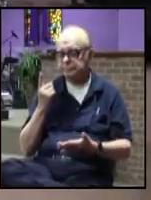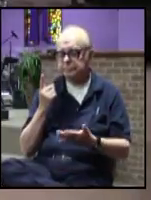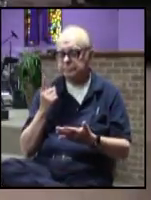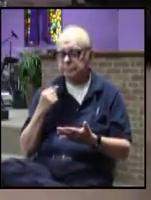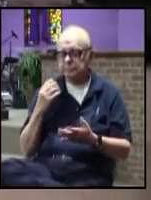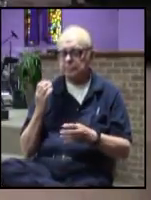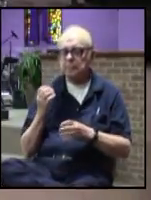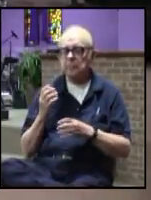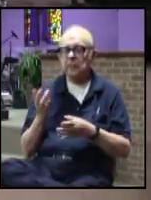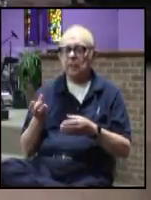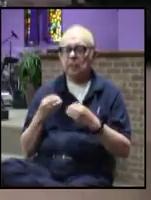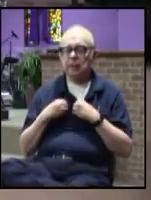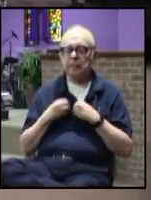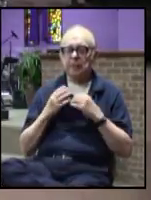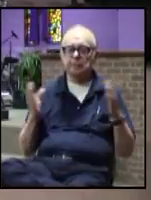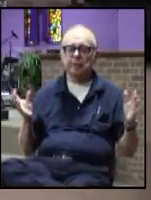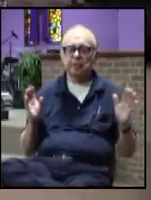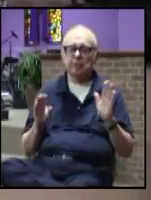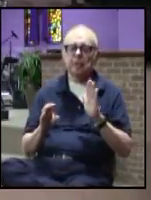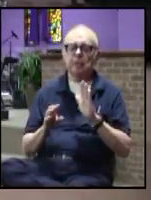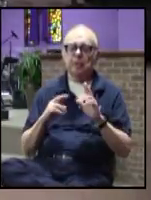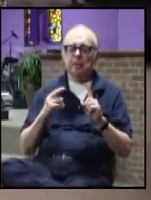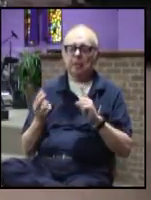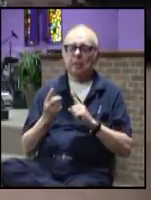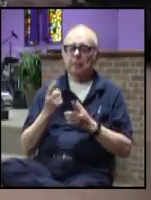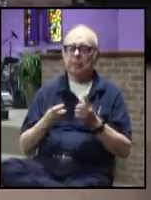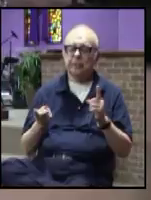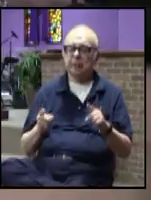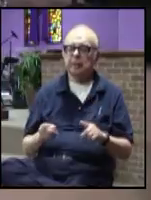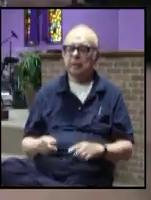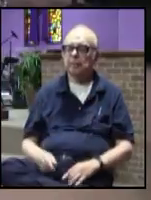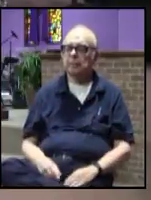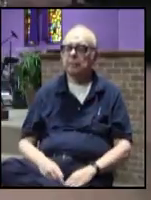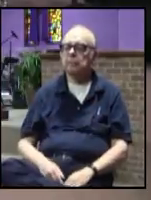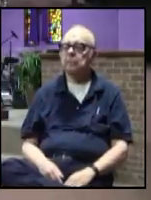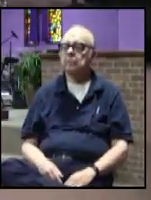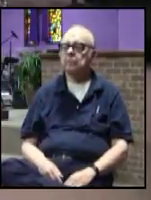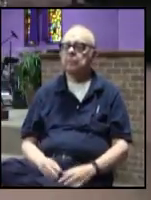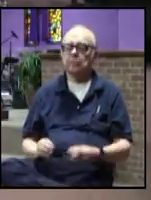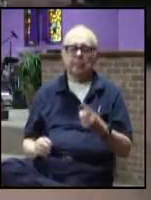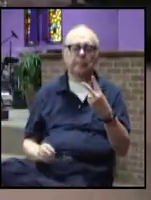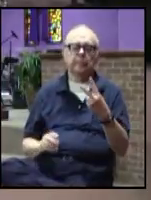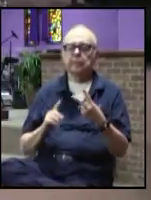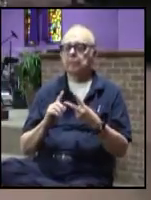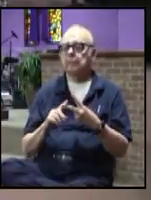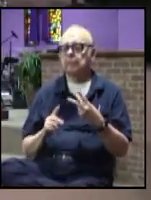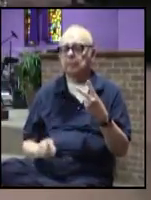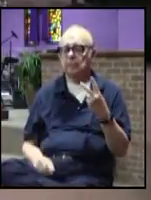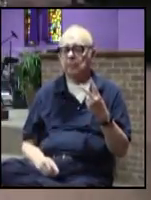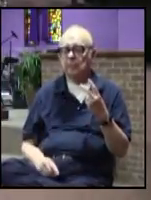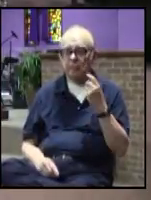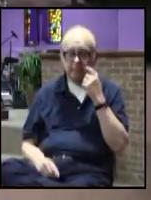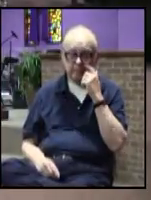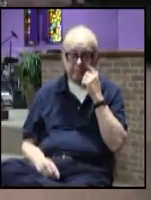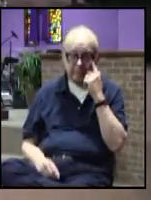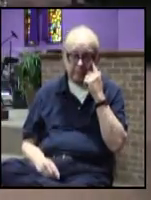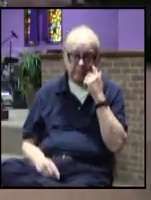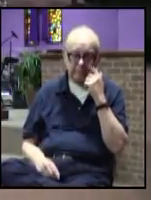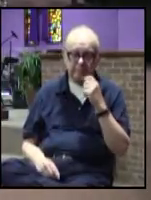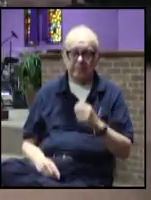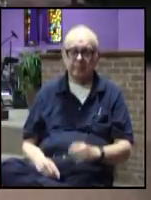Understanding will help me get a bigger perspective on what's going on here instead of this. Number two,